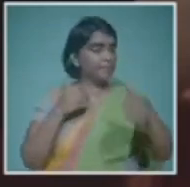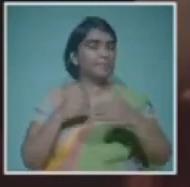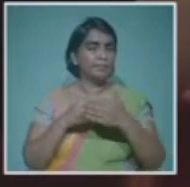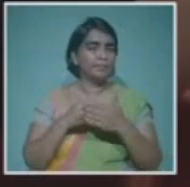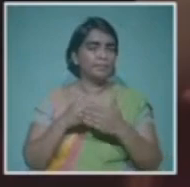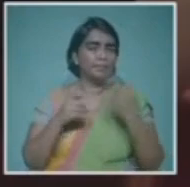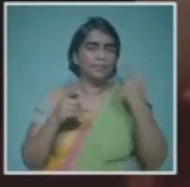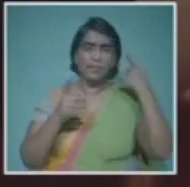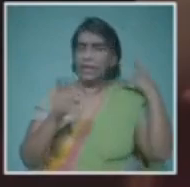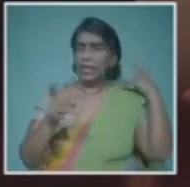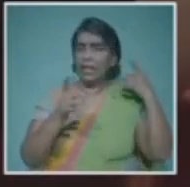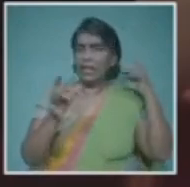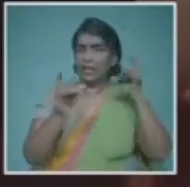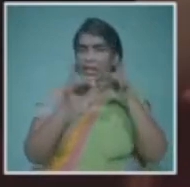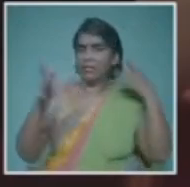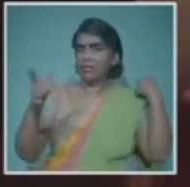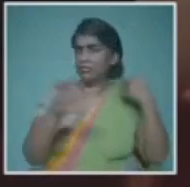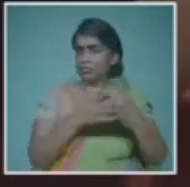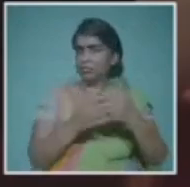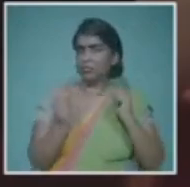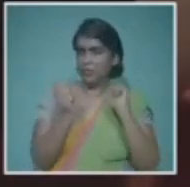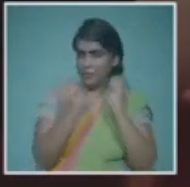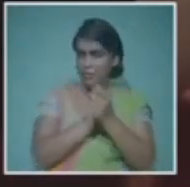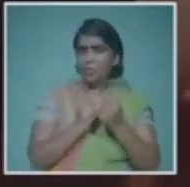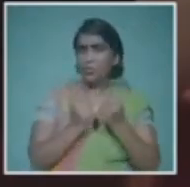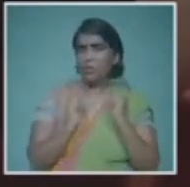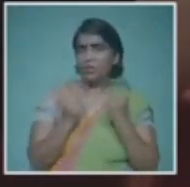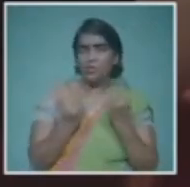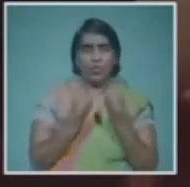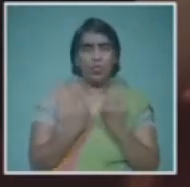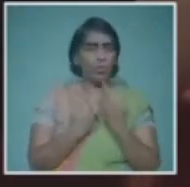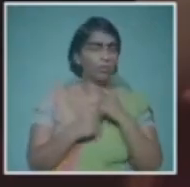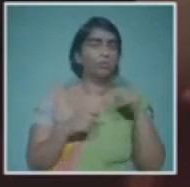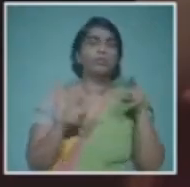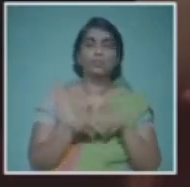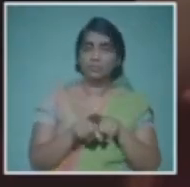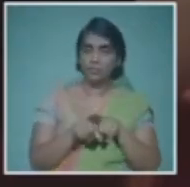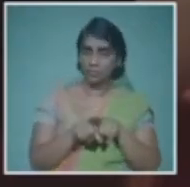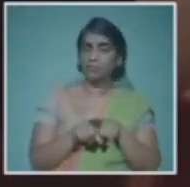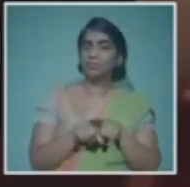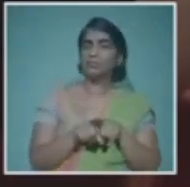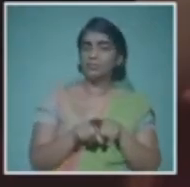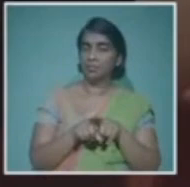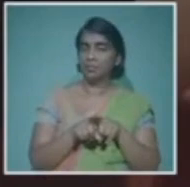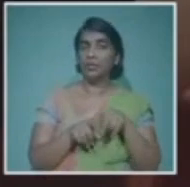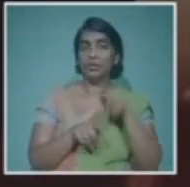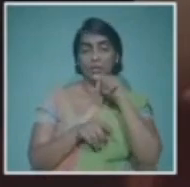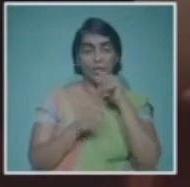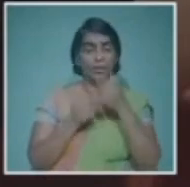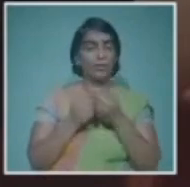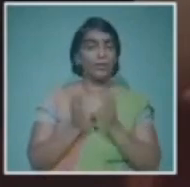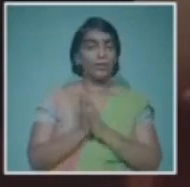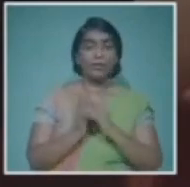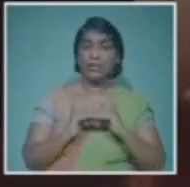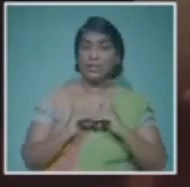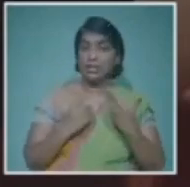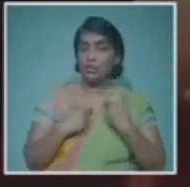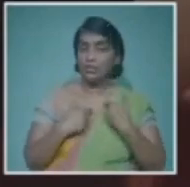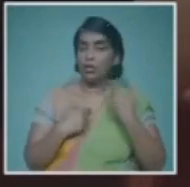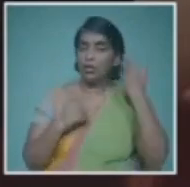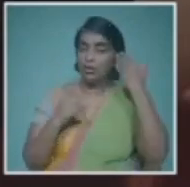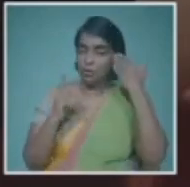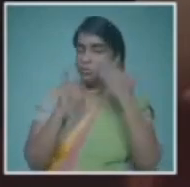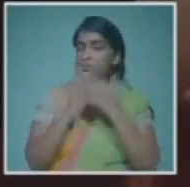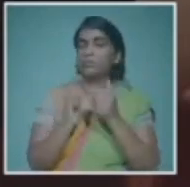this, each man must look to his own soul and make the decision. I think in the history, the